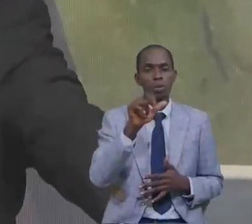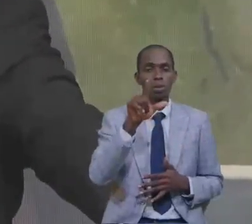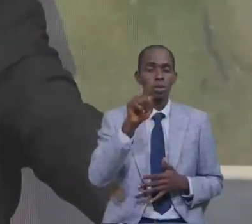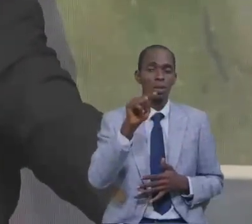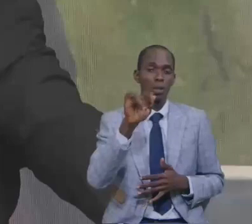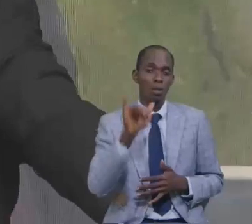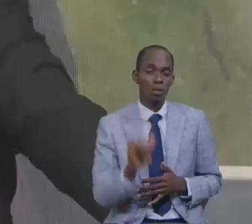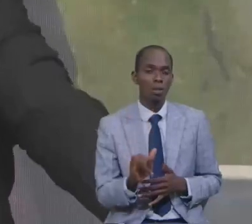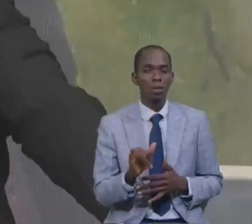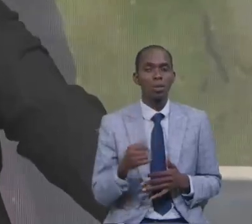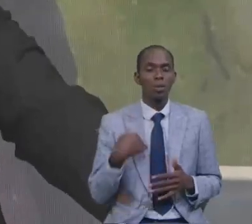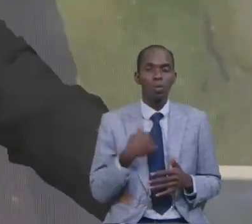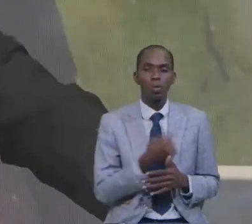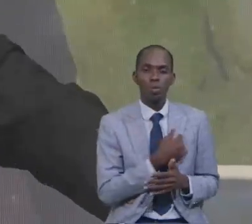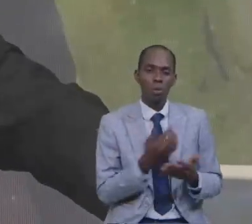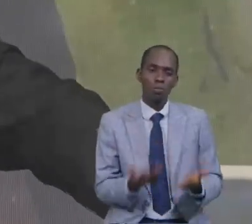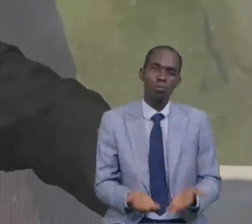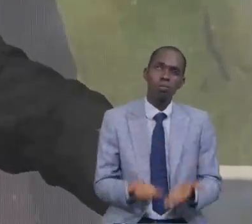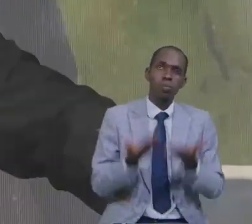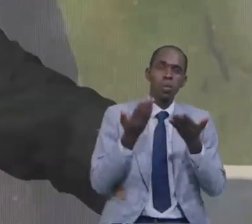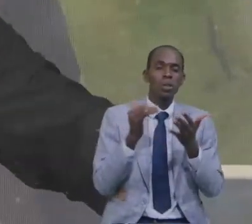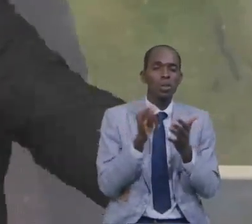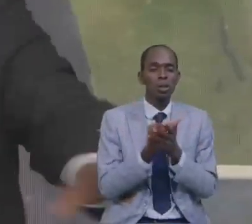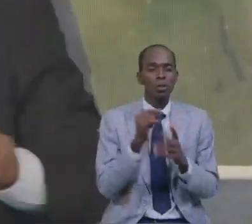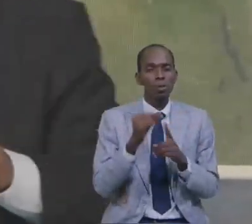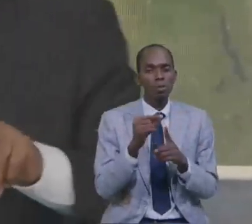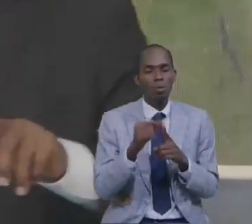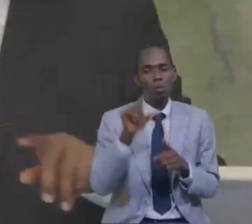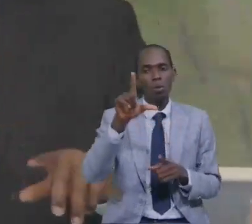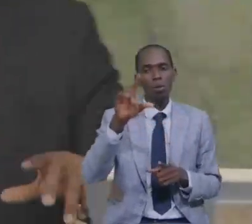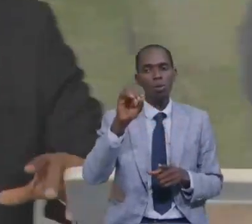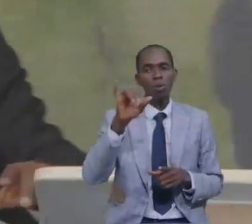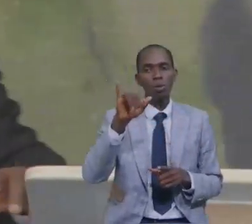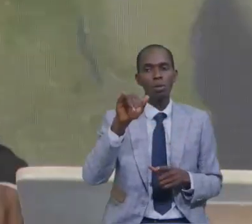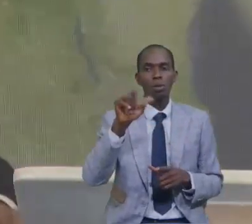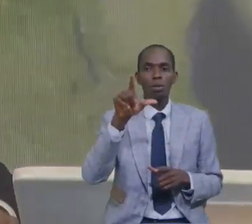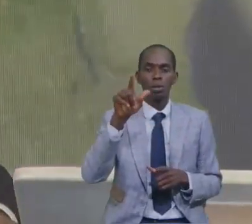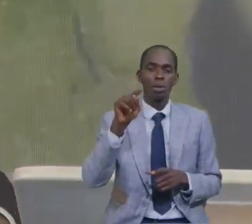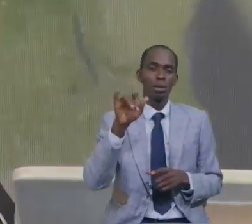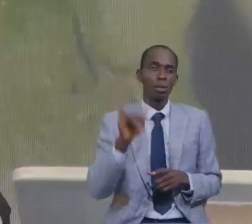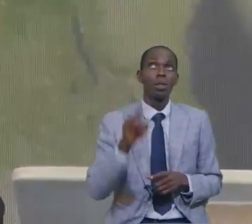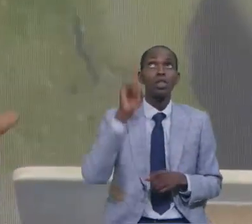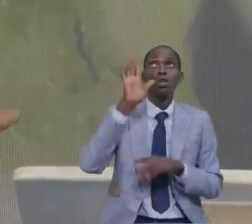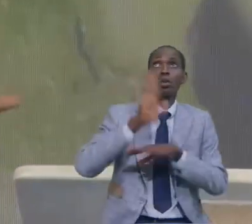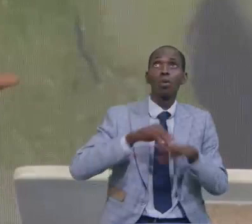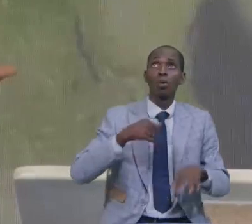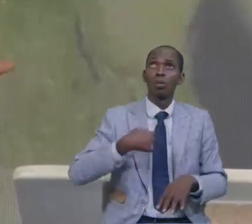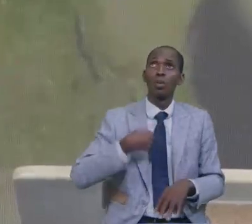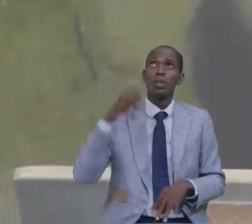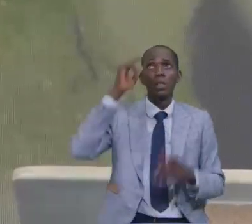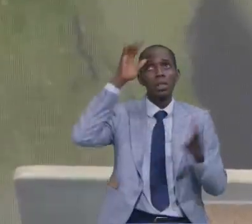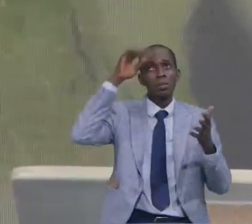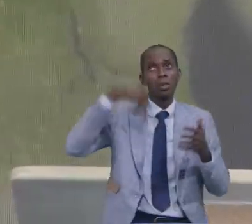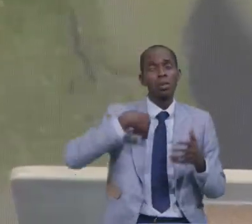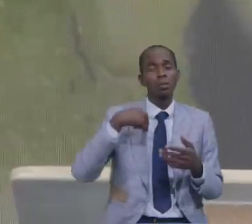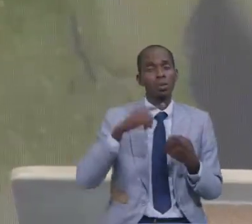He called me, he expects me to be loyal. And we exalt